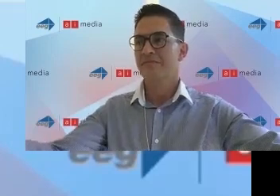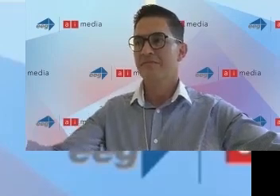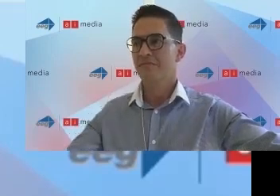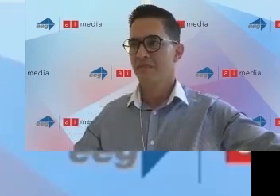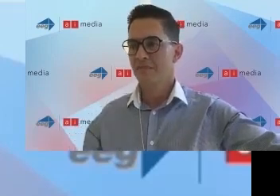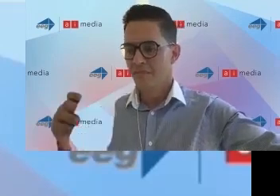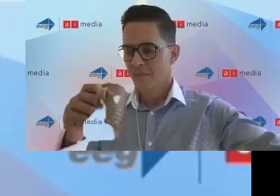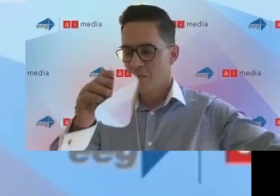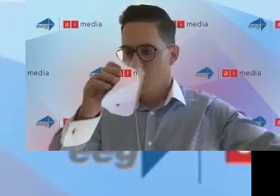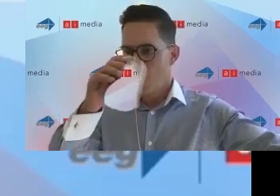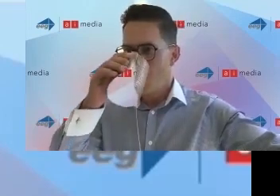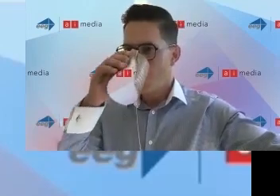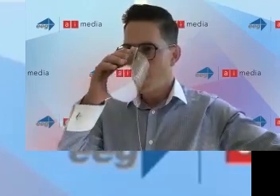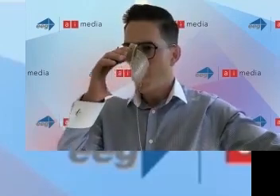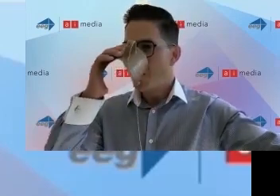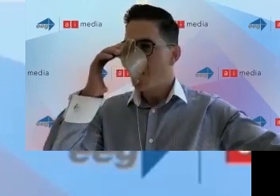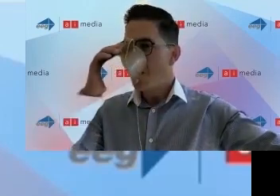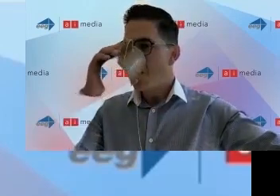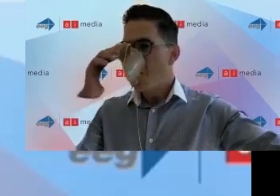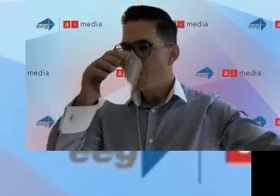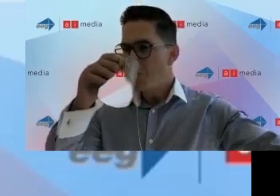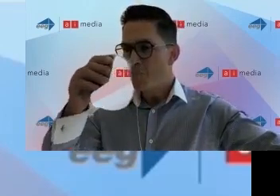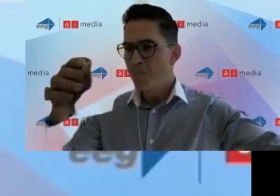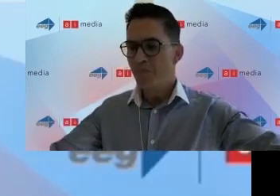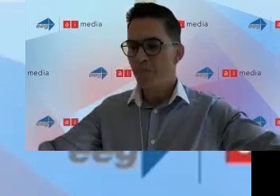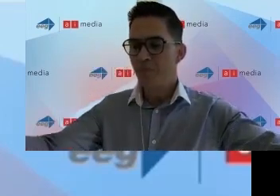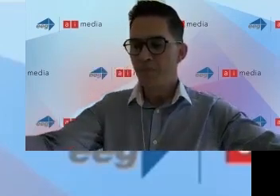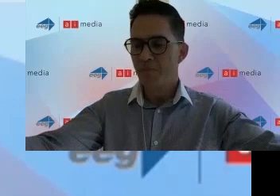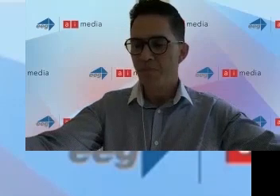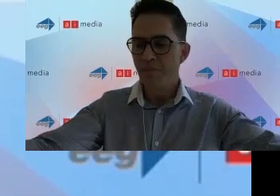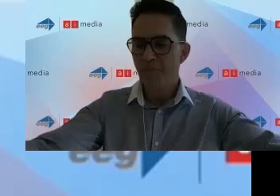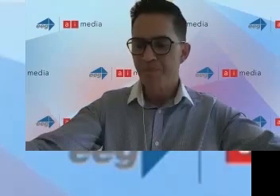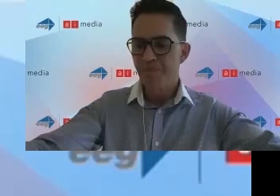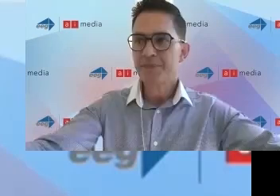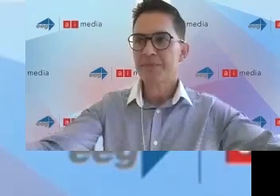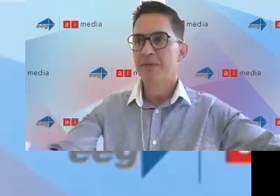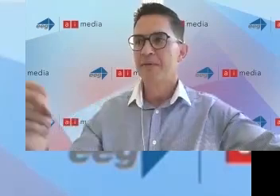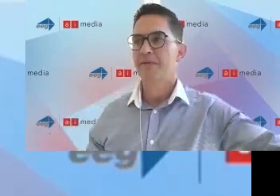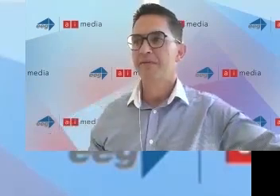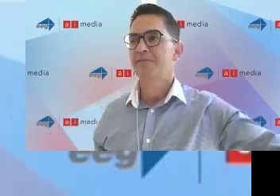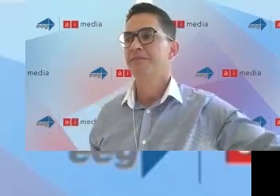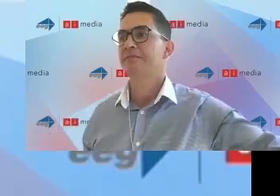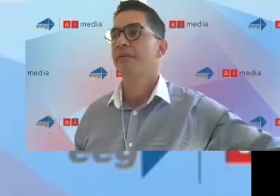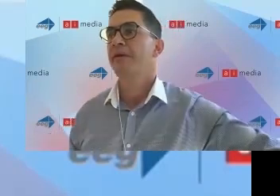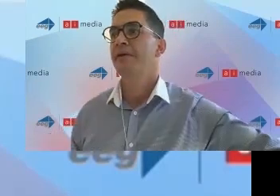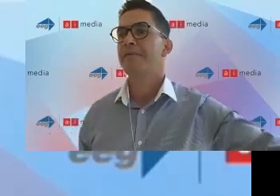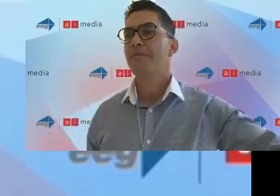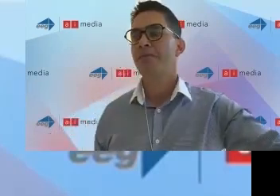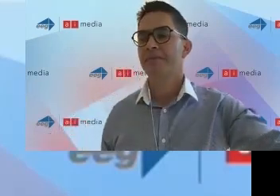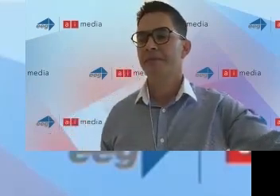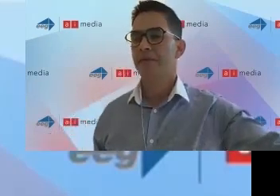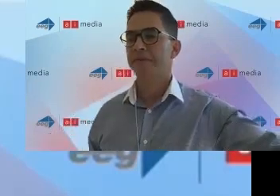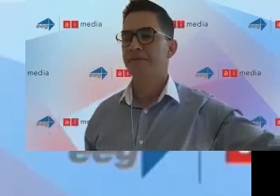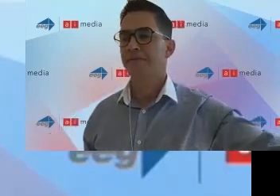CFO, I bring quite a few decades of finance and operations experience to AI Media. This experience has been in both international